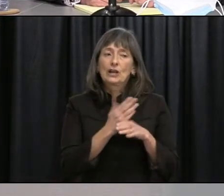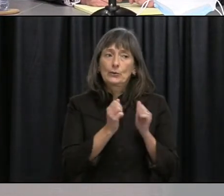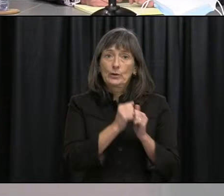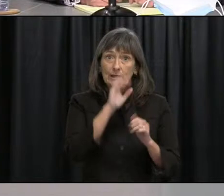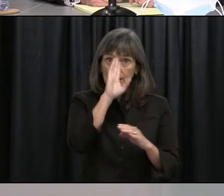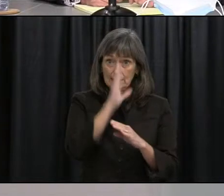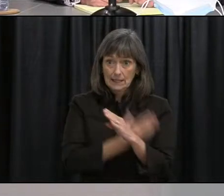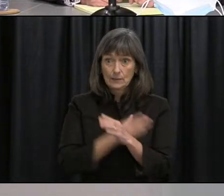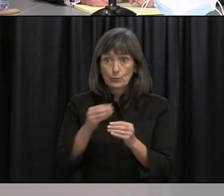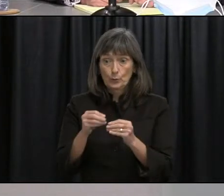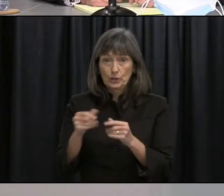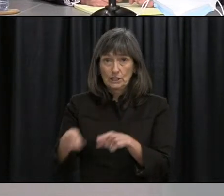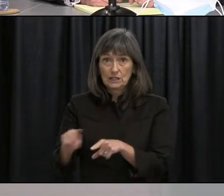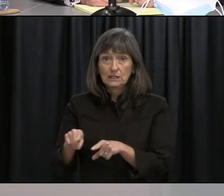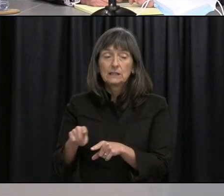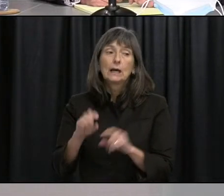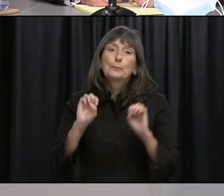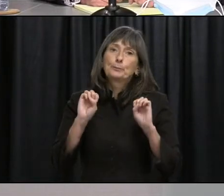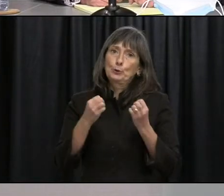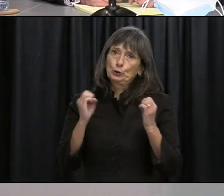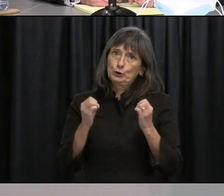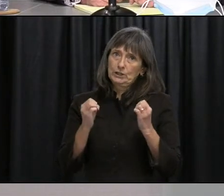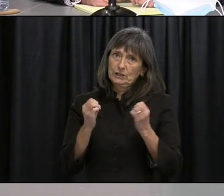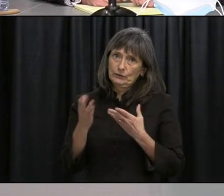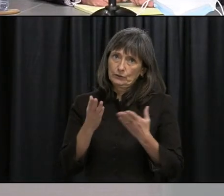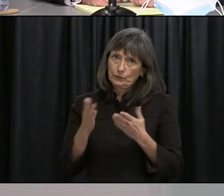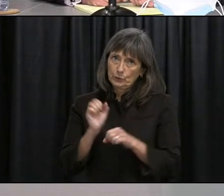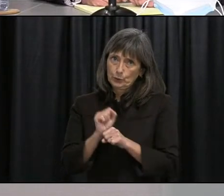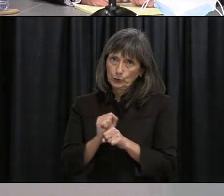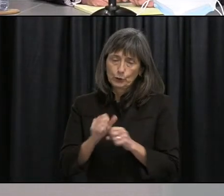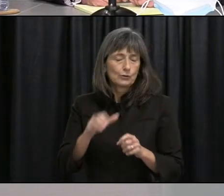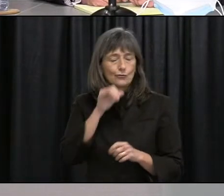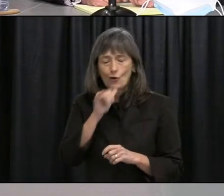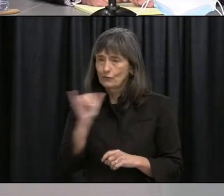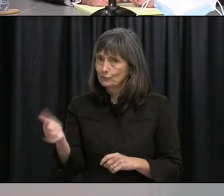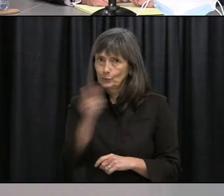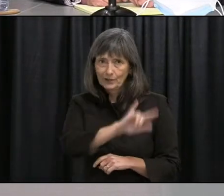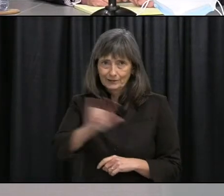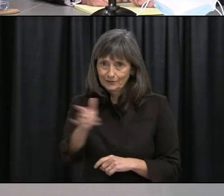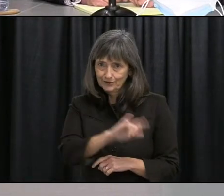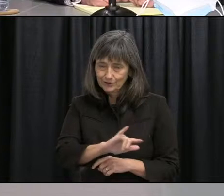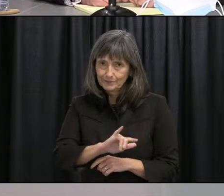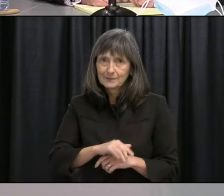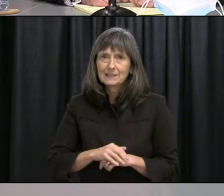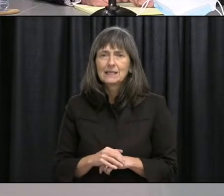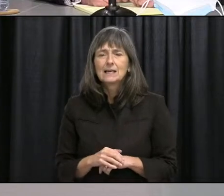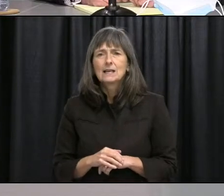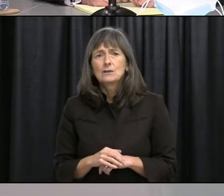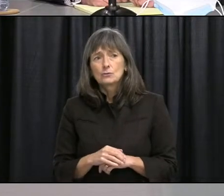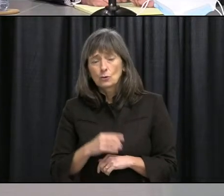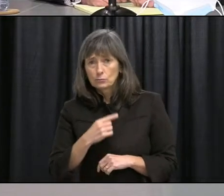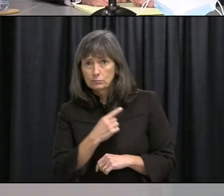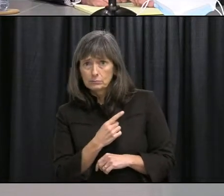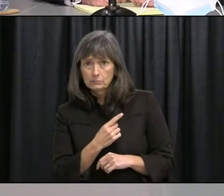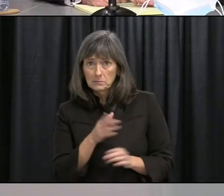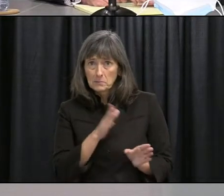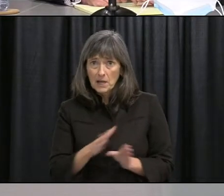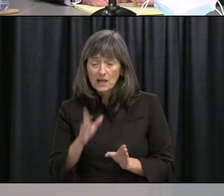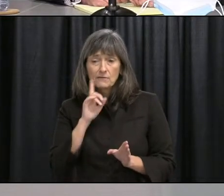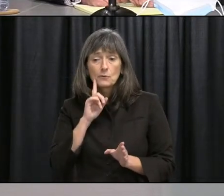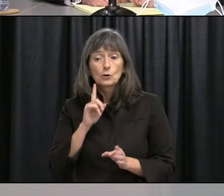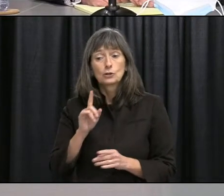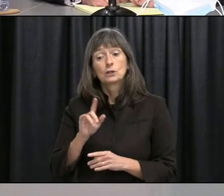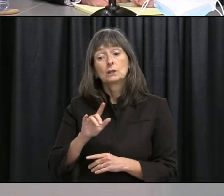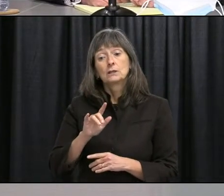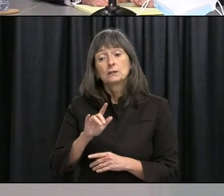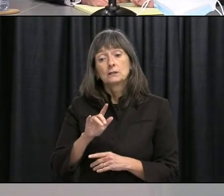emergency service worker but can't be deemed a rotational worker to reduce his self-isolation time. Is the province looking at expanding